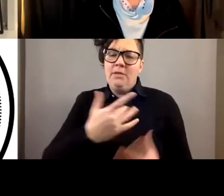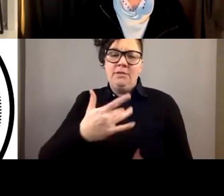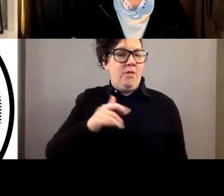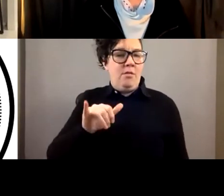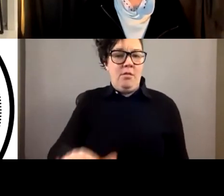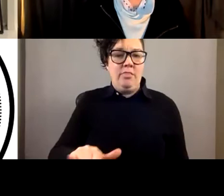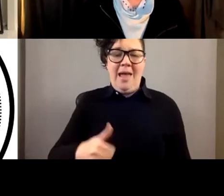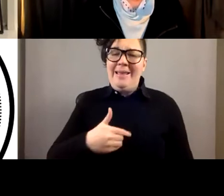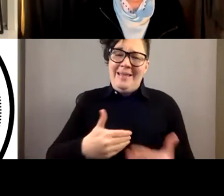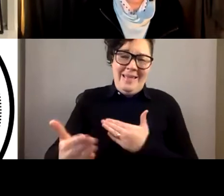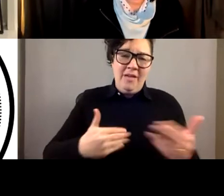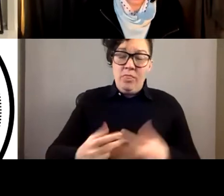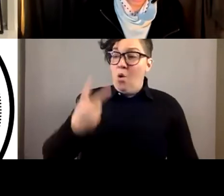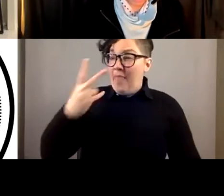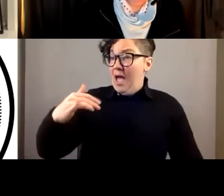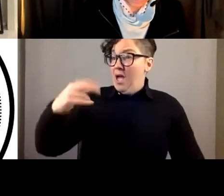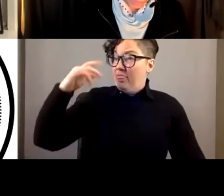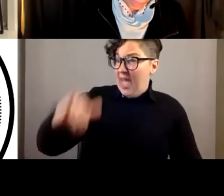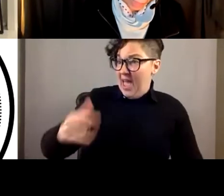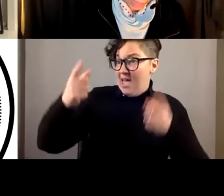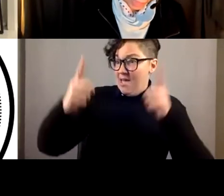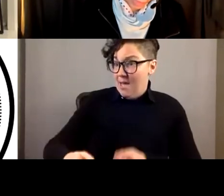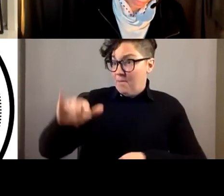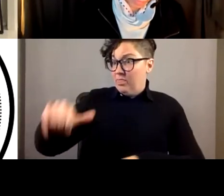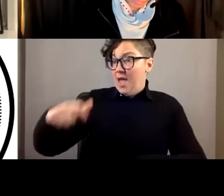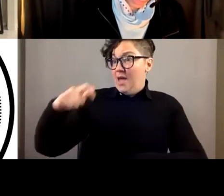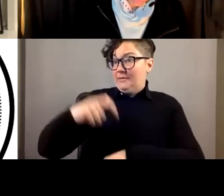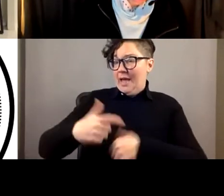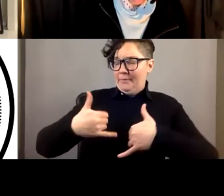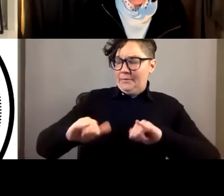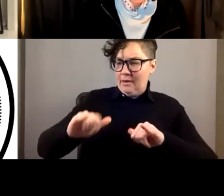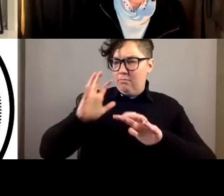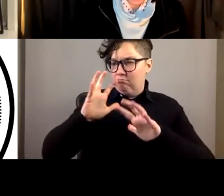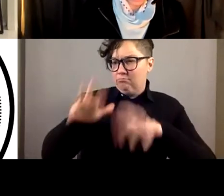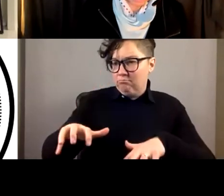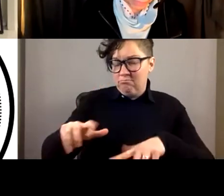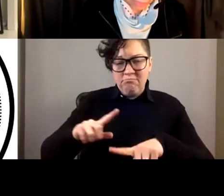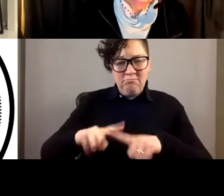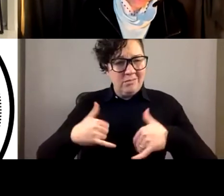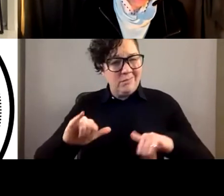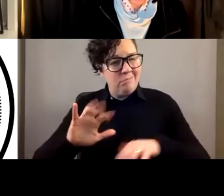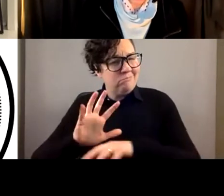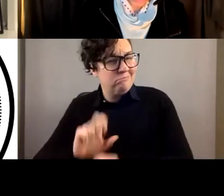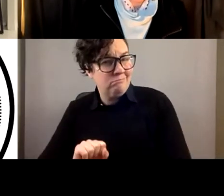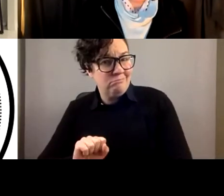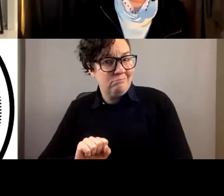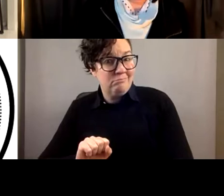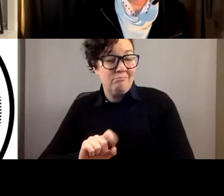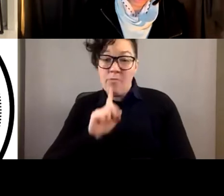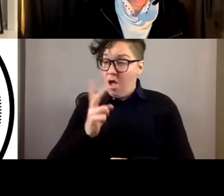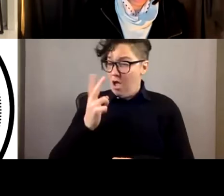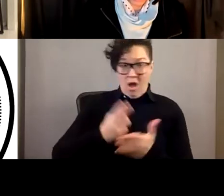it happened this way at this time in this way. But honestly, looking at it, it felt like a SWAT